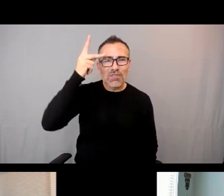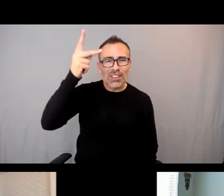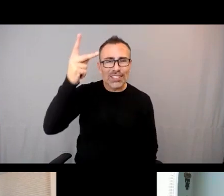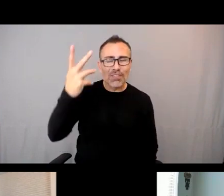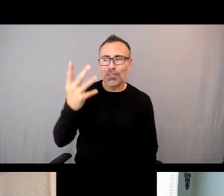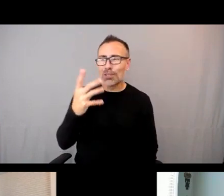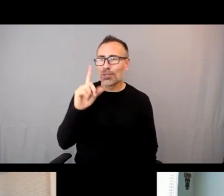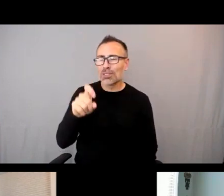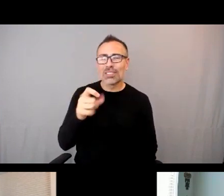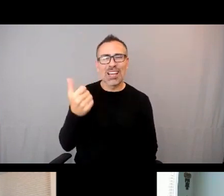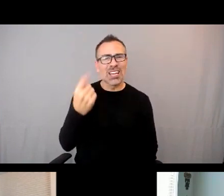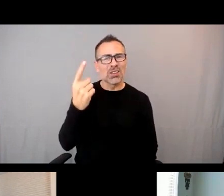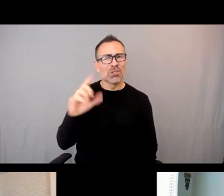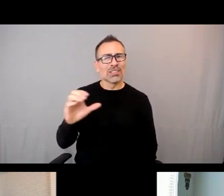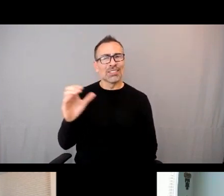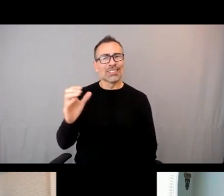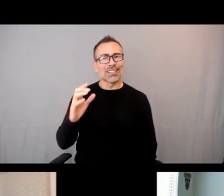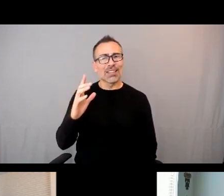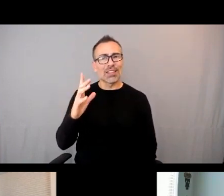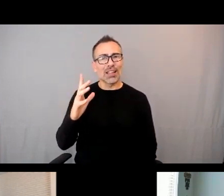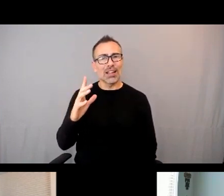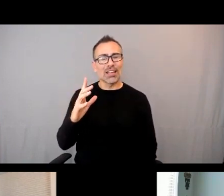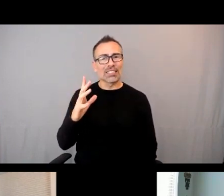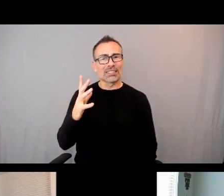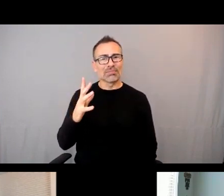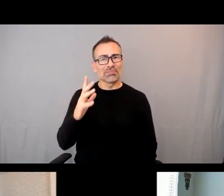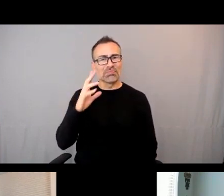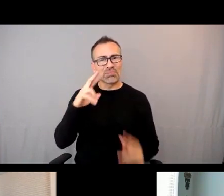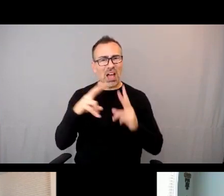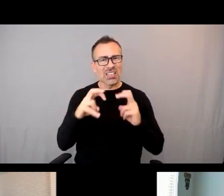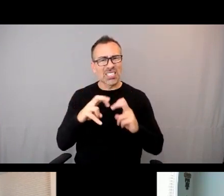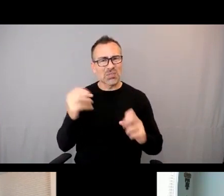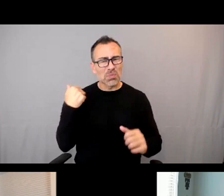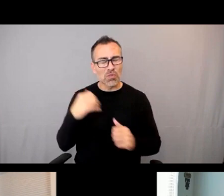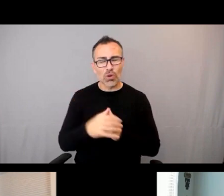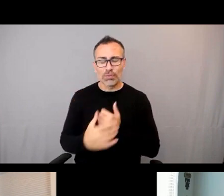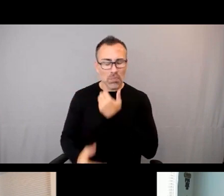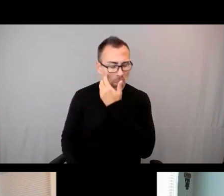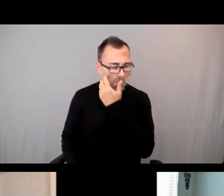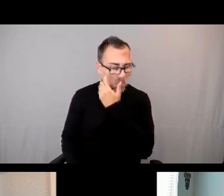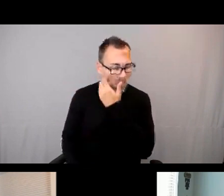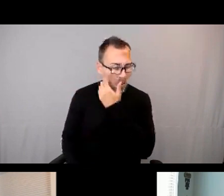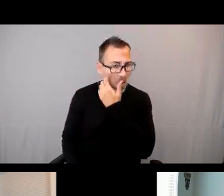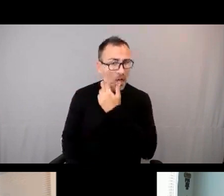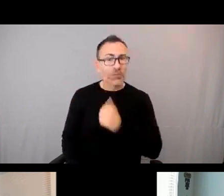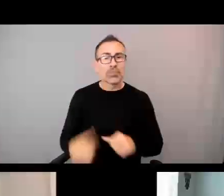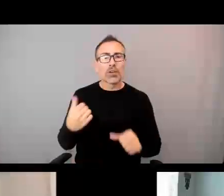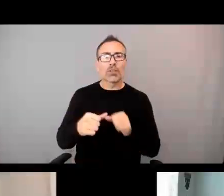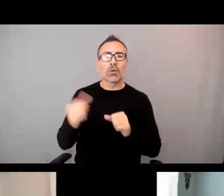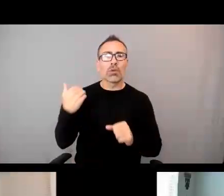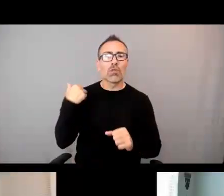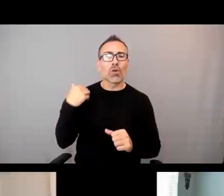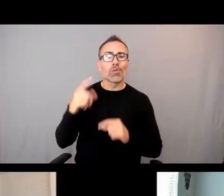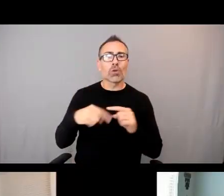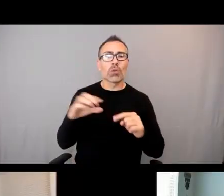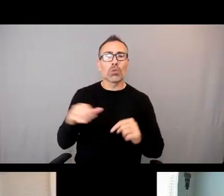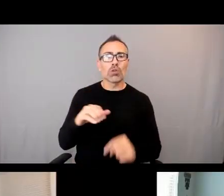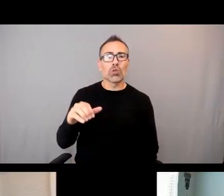any offensive assessments before? I know back in my day when I would do pen testing, right here.